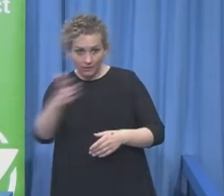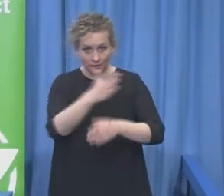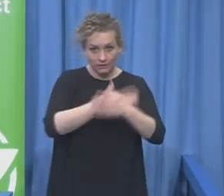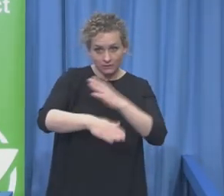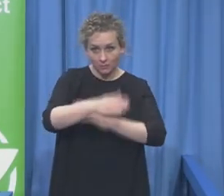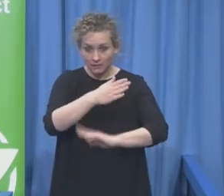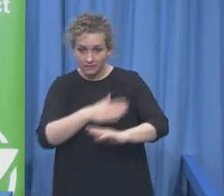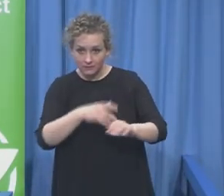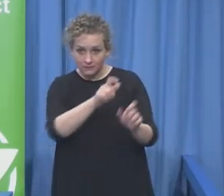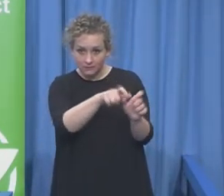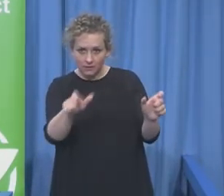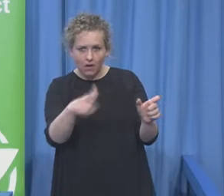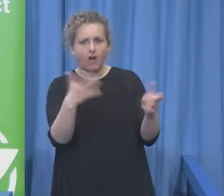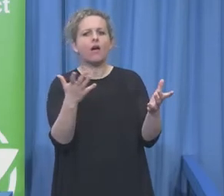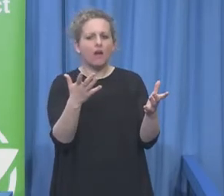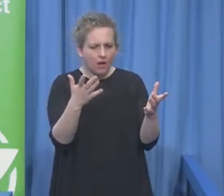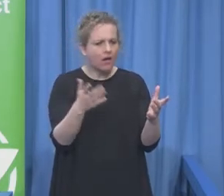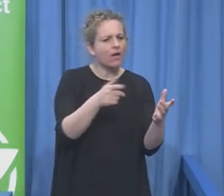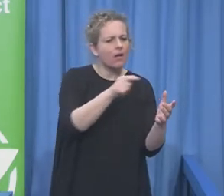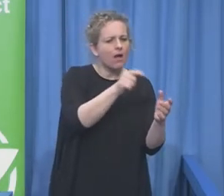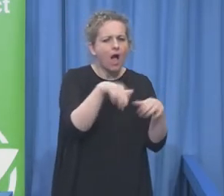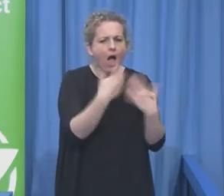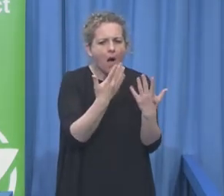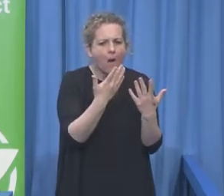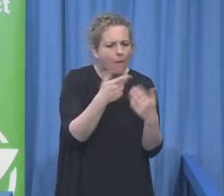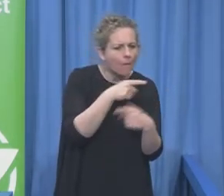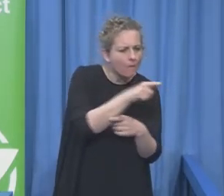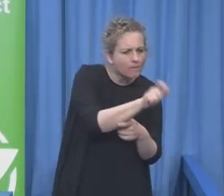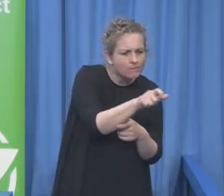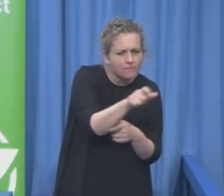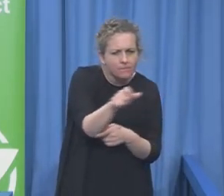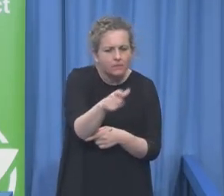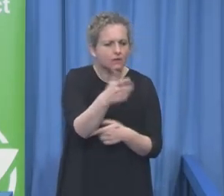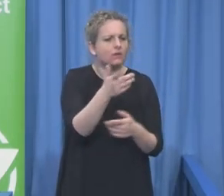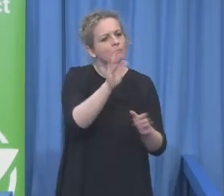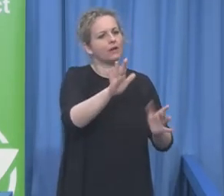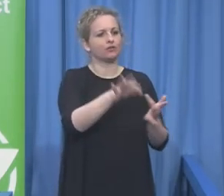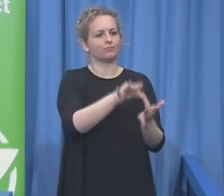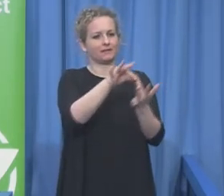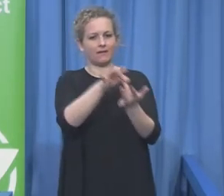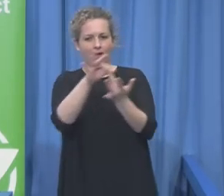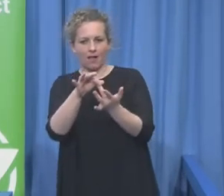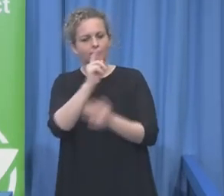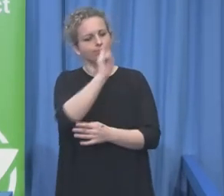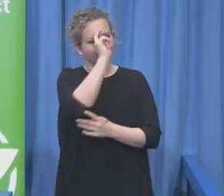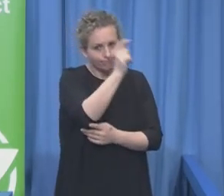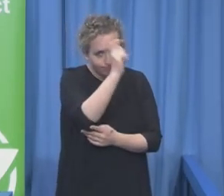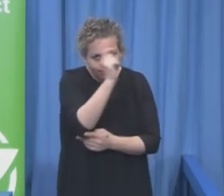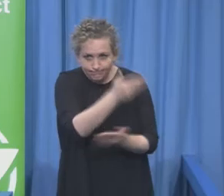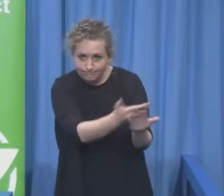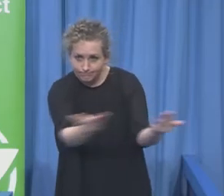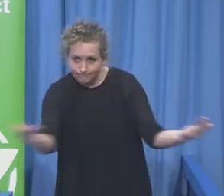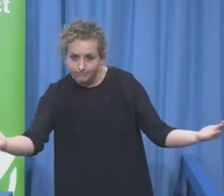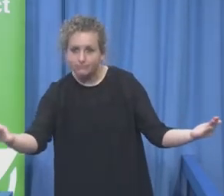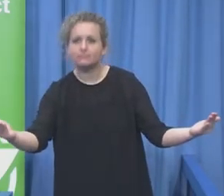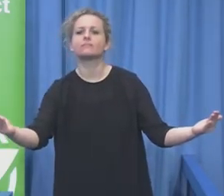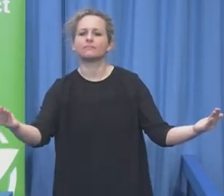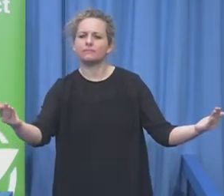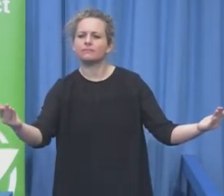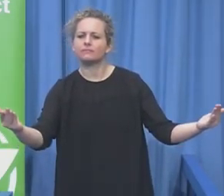is the biggest learning for us on how you show the talent pool and integrate into the main HR policy of the organization so it